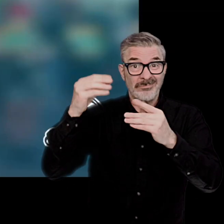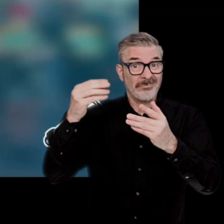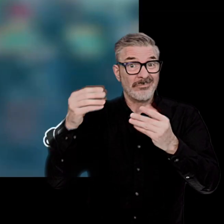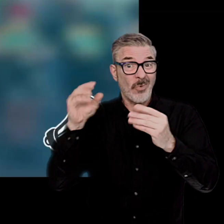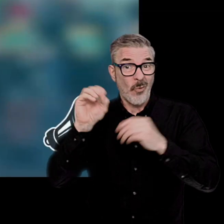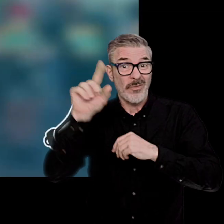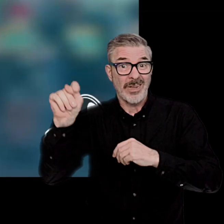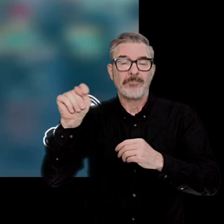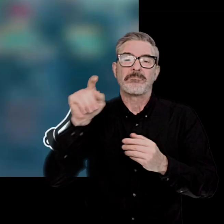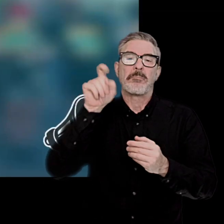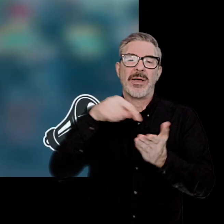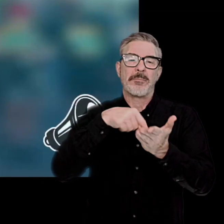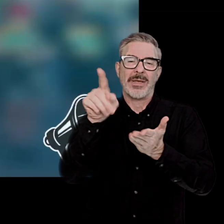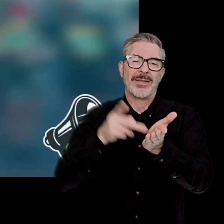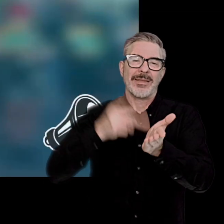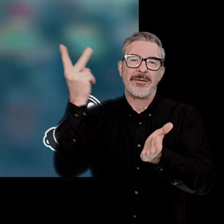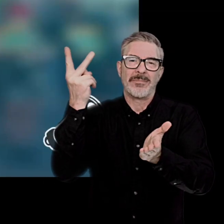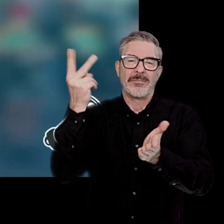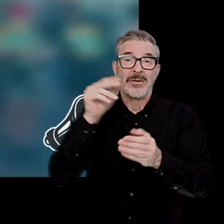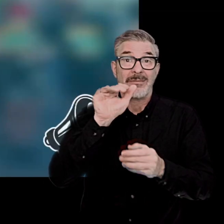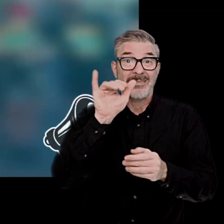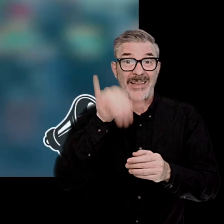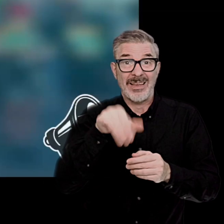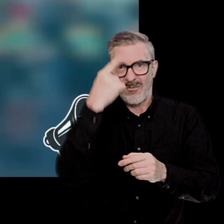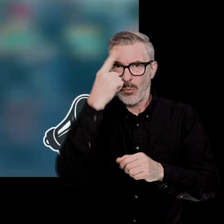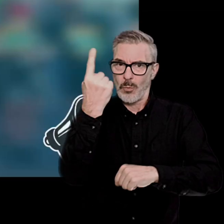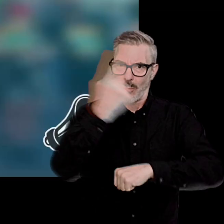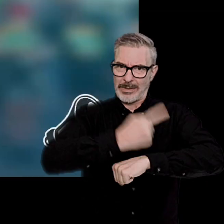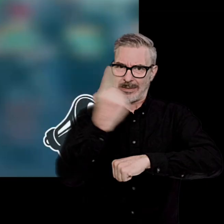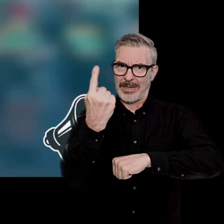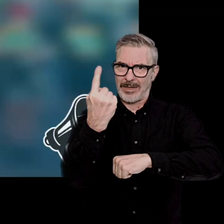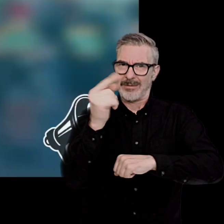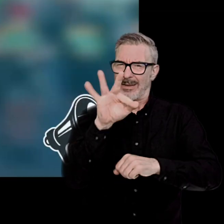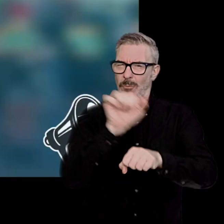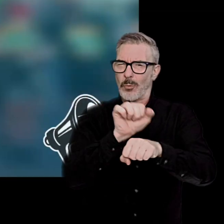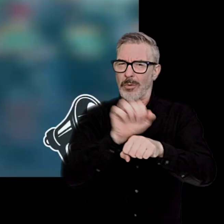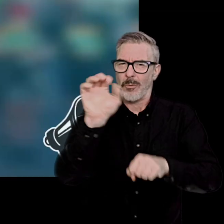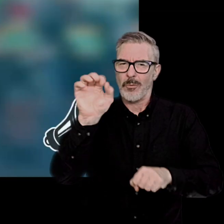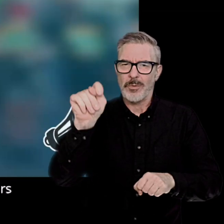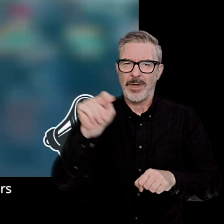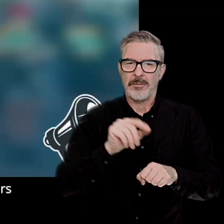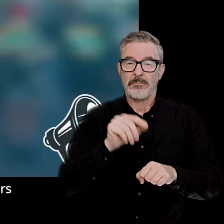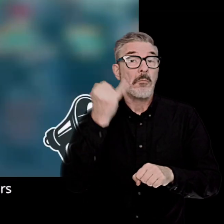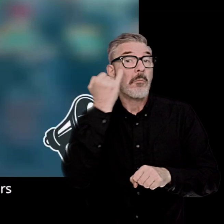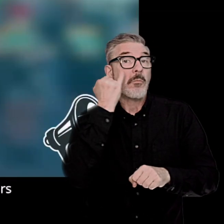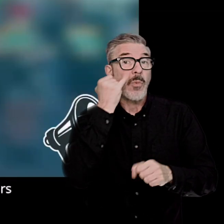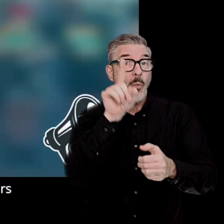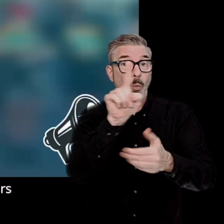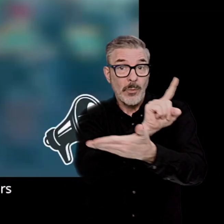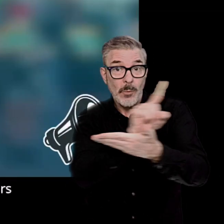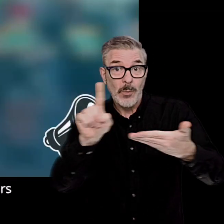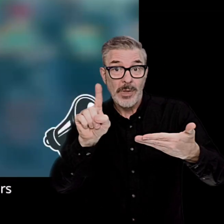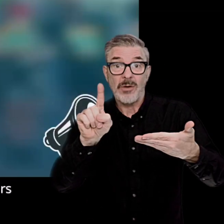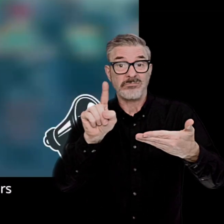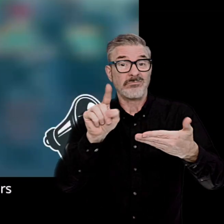And those two are considered daily overtime, but there's also weekly overtime. So when you work more than